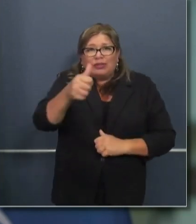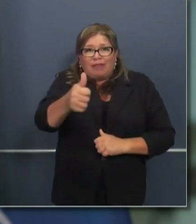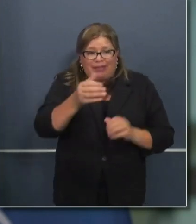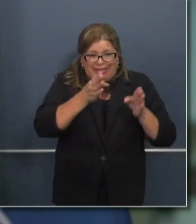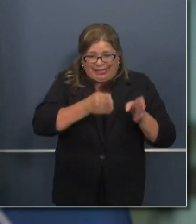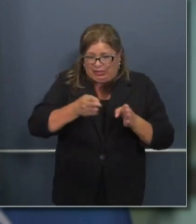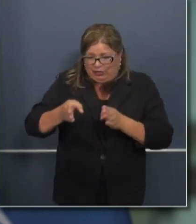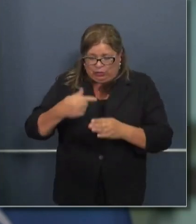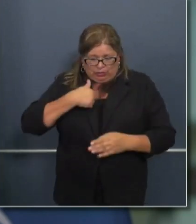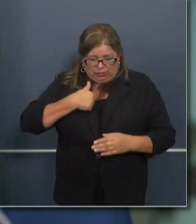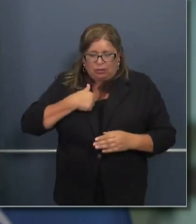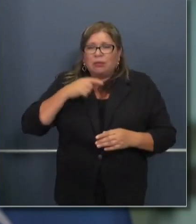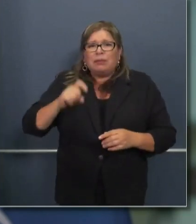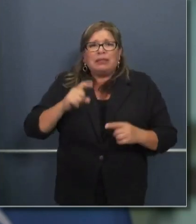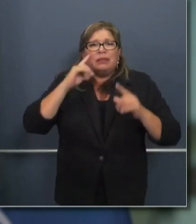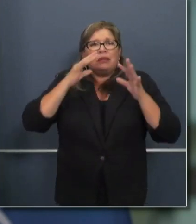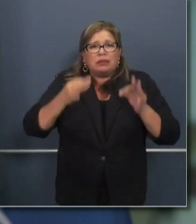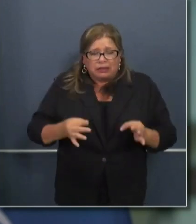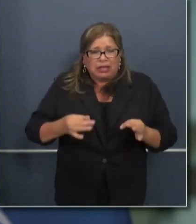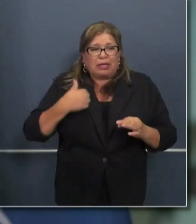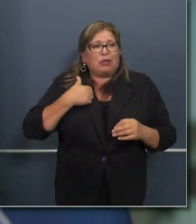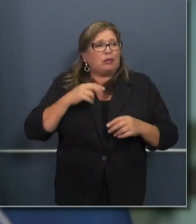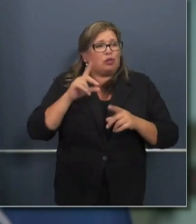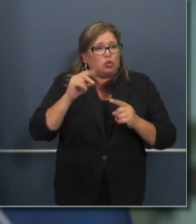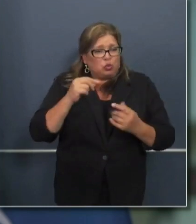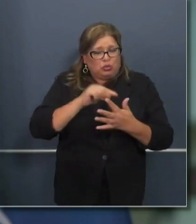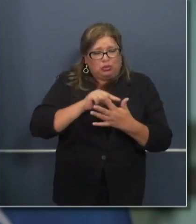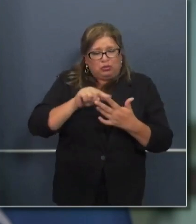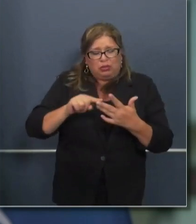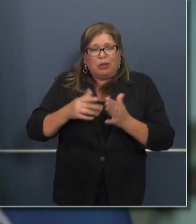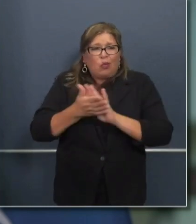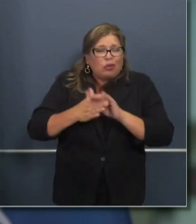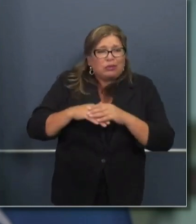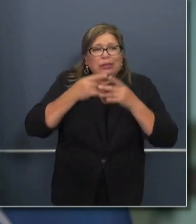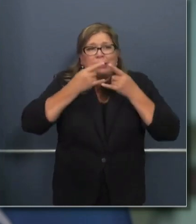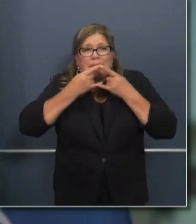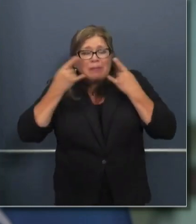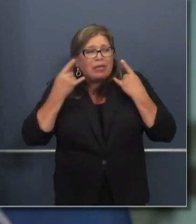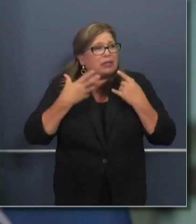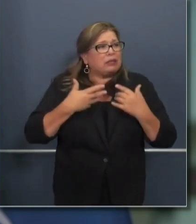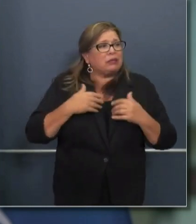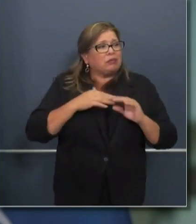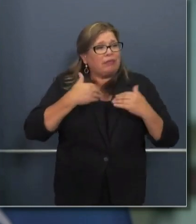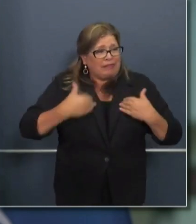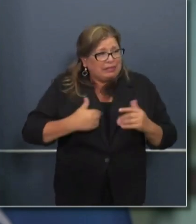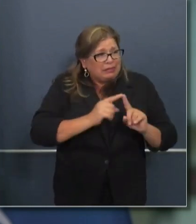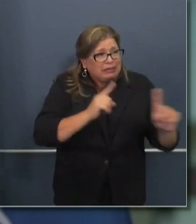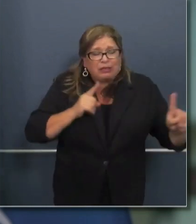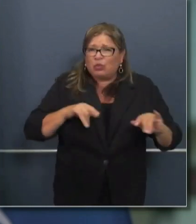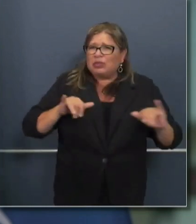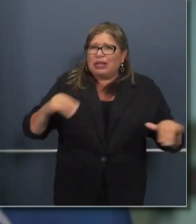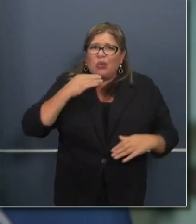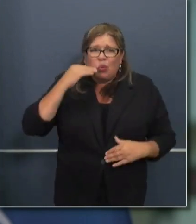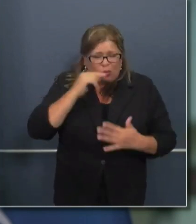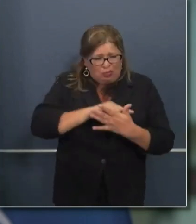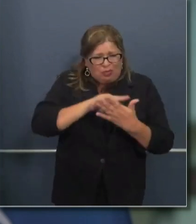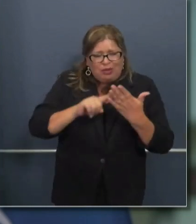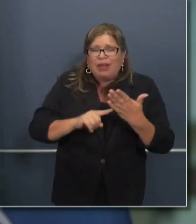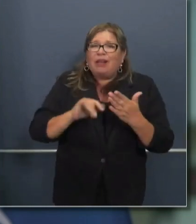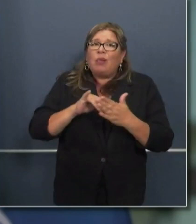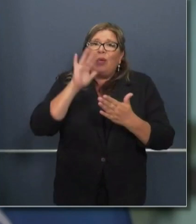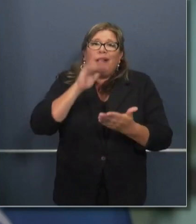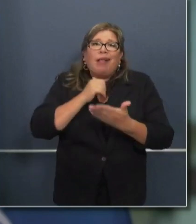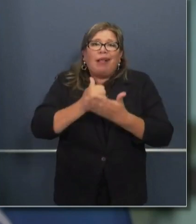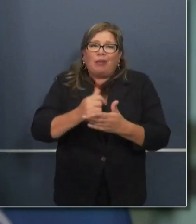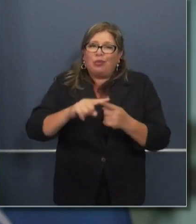to mitigate the trend lines that you've seen that we presented here today, to mitigate the likelihood and need